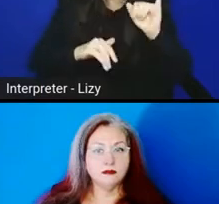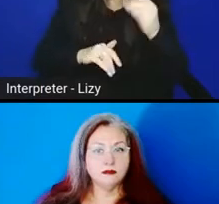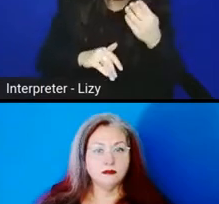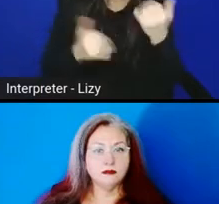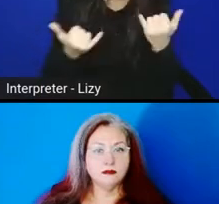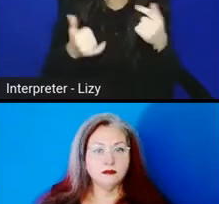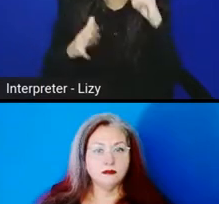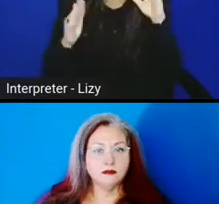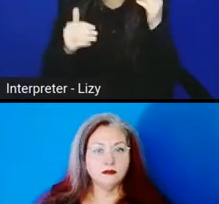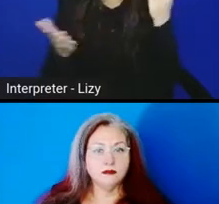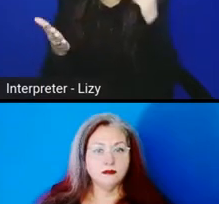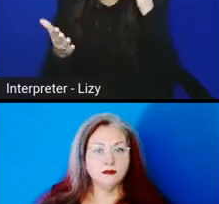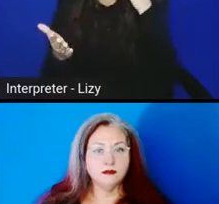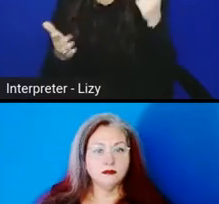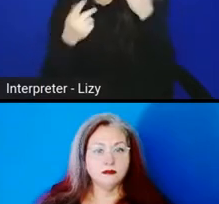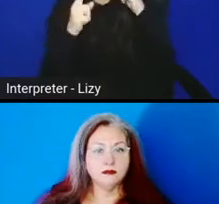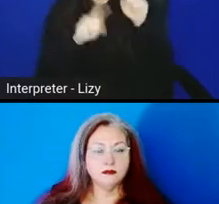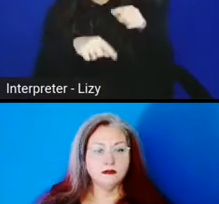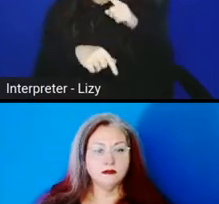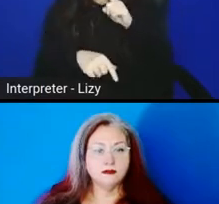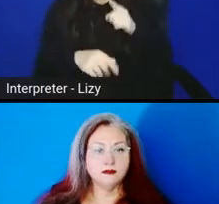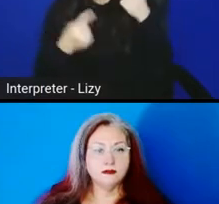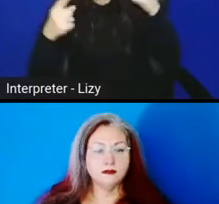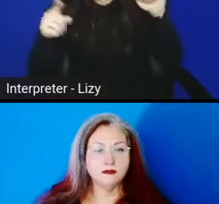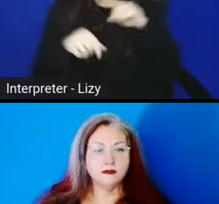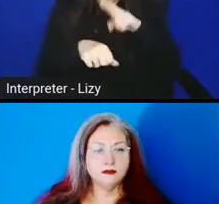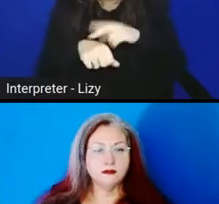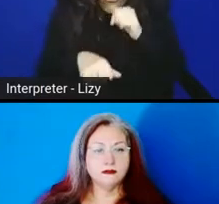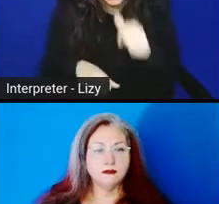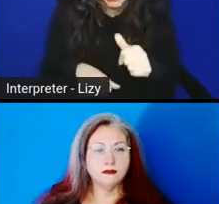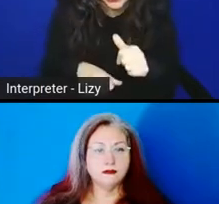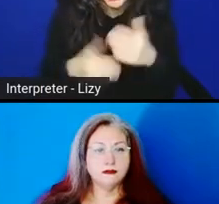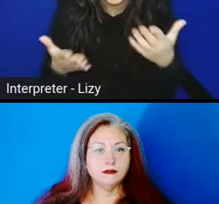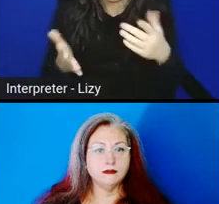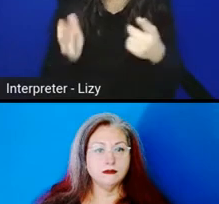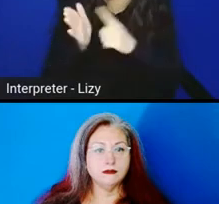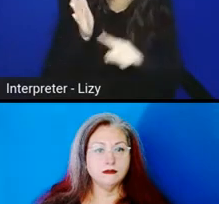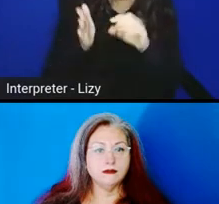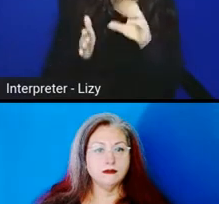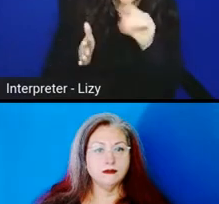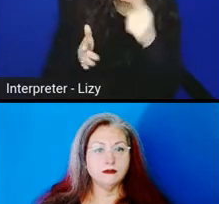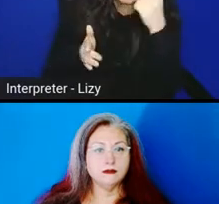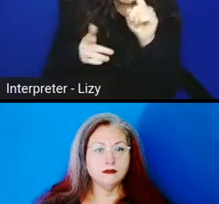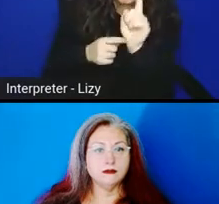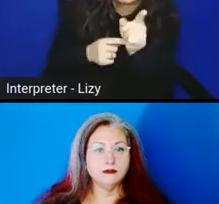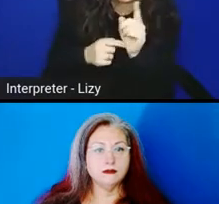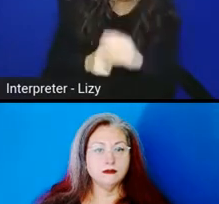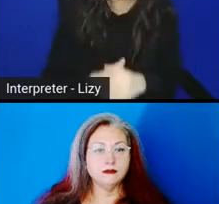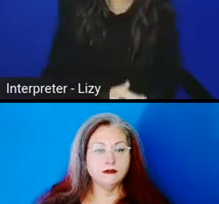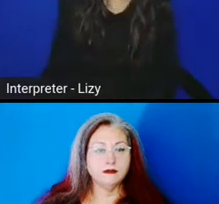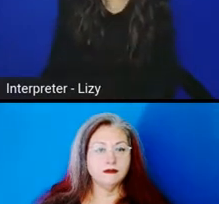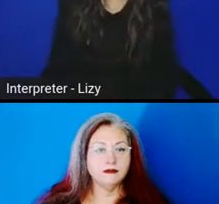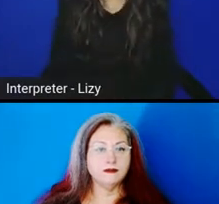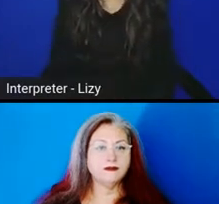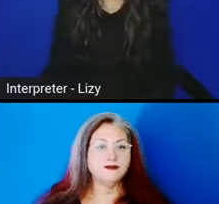return is a success. But of course, we don't. So let's check that out for a moment.